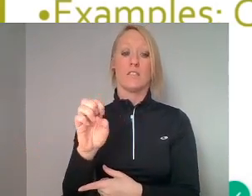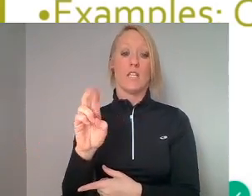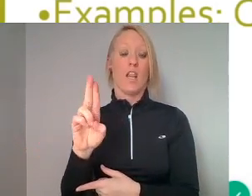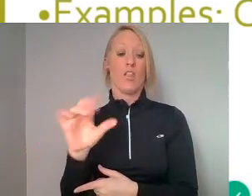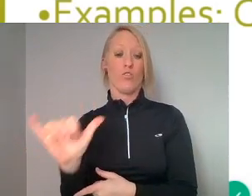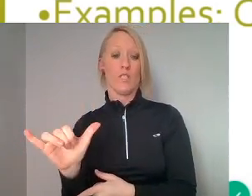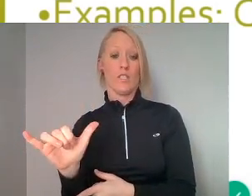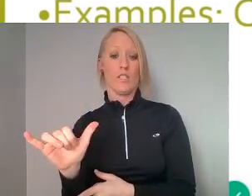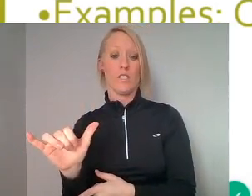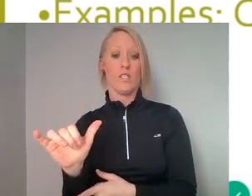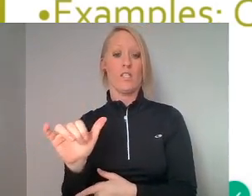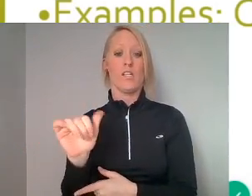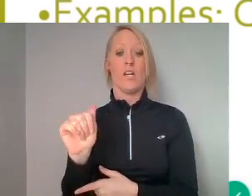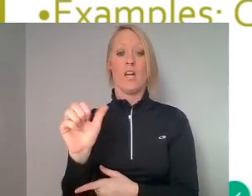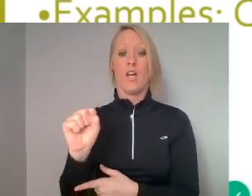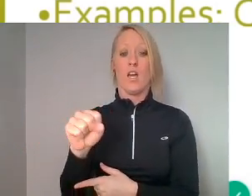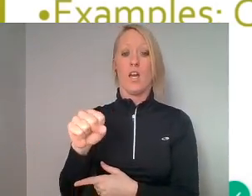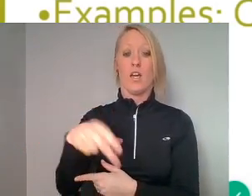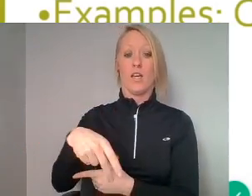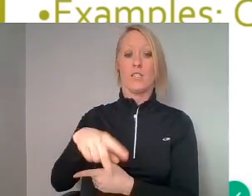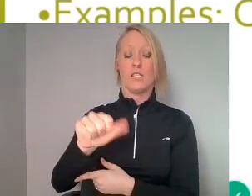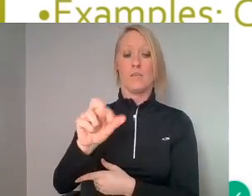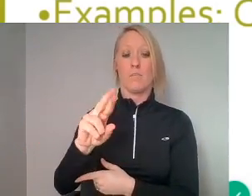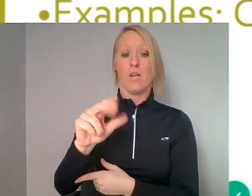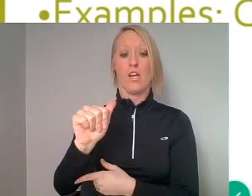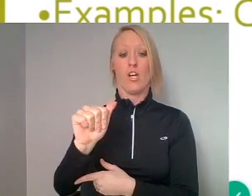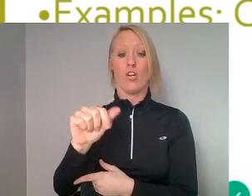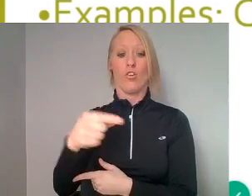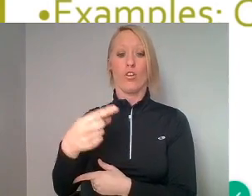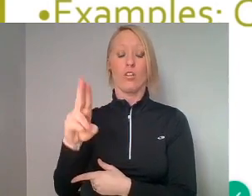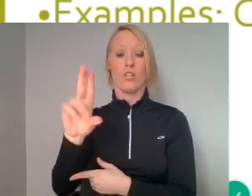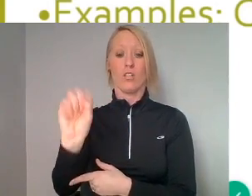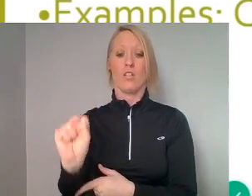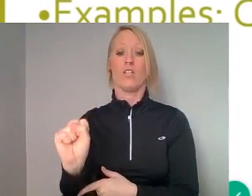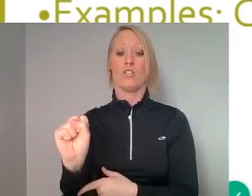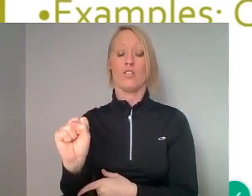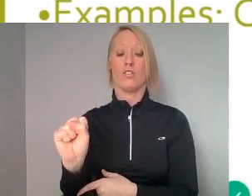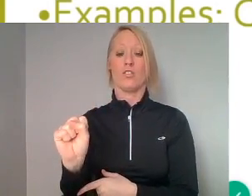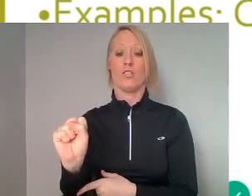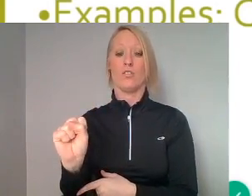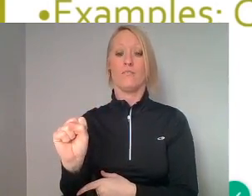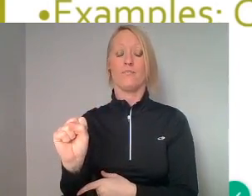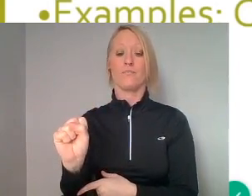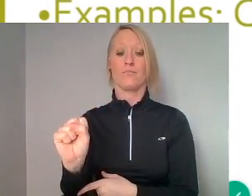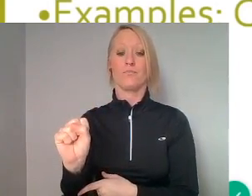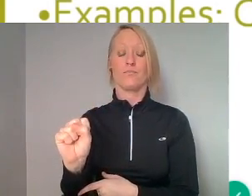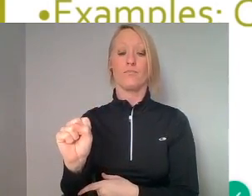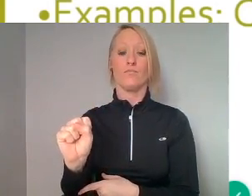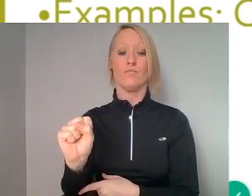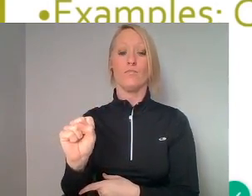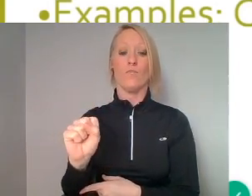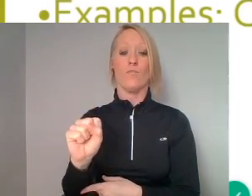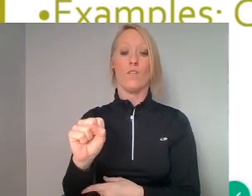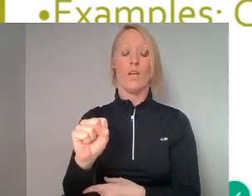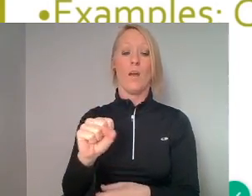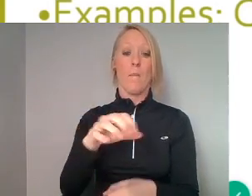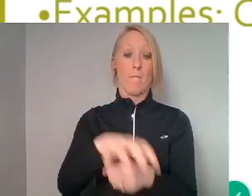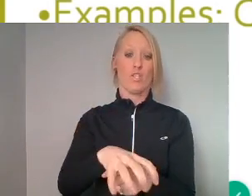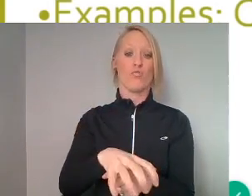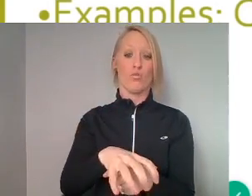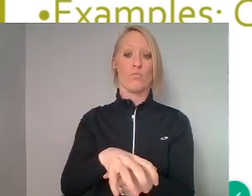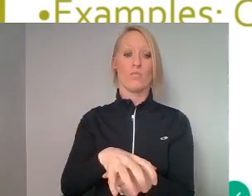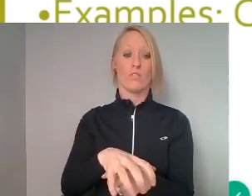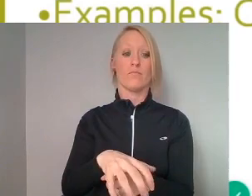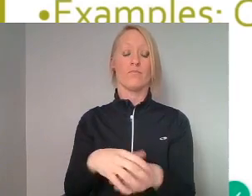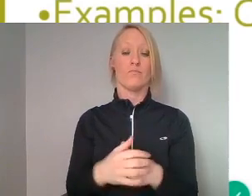about those in a minute. The stem of the plant, and these are usually high in water, low in carbohydrates, but are very high in fiber. Think about